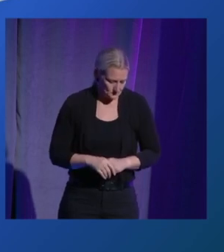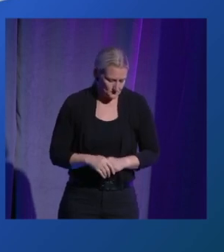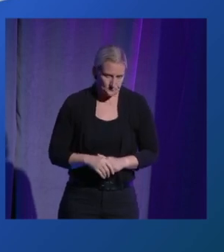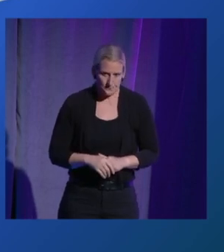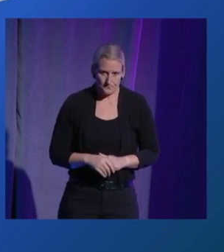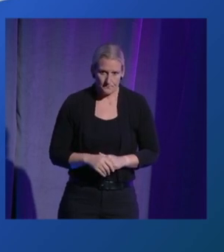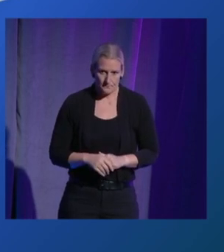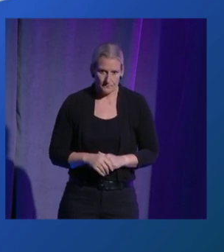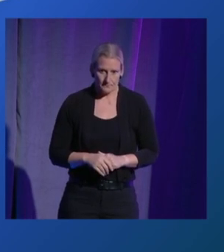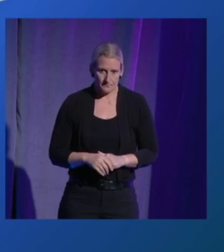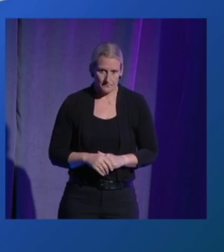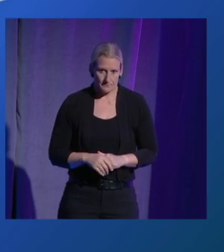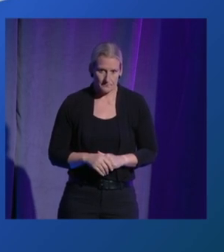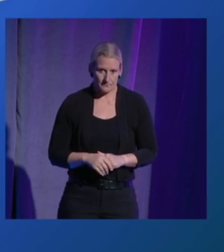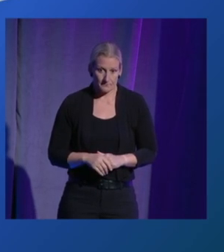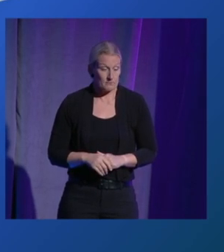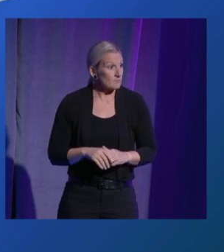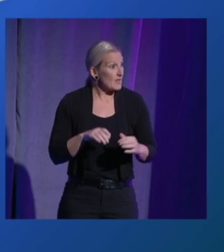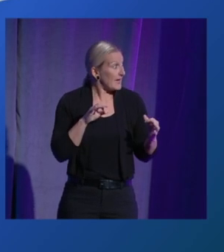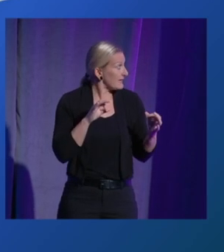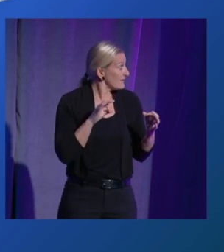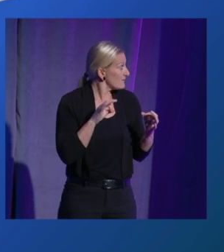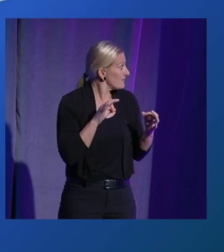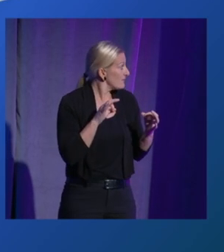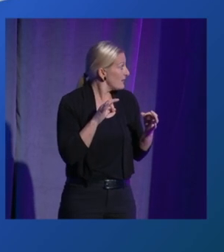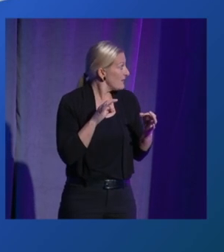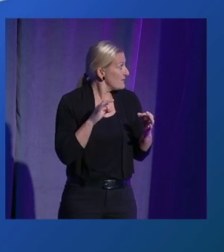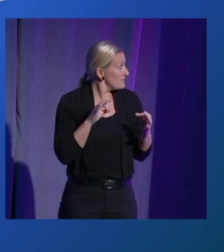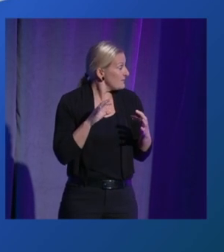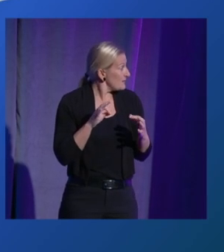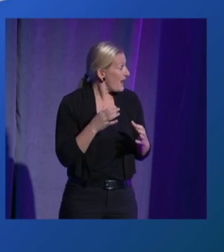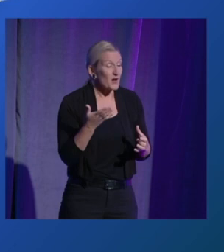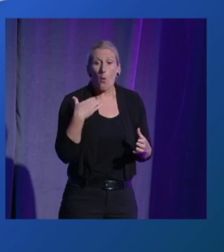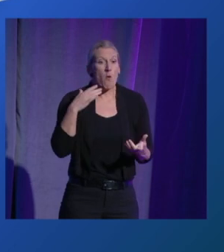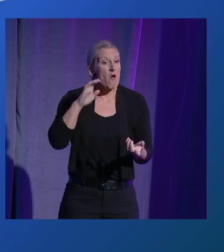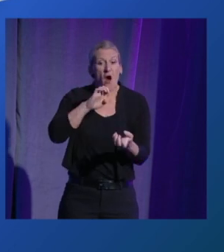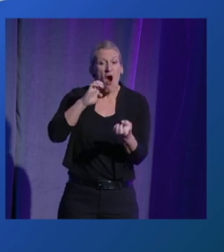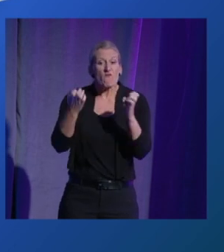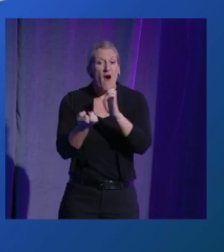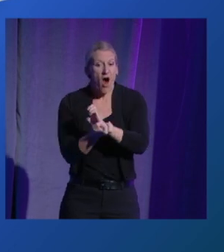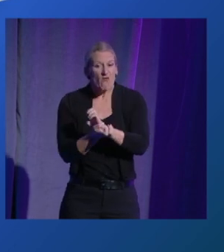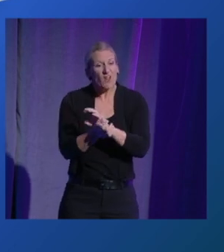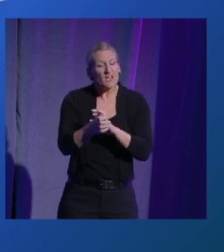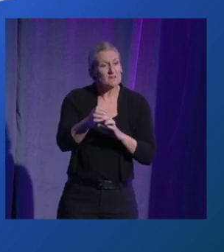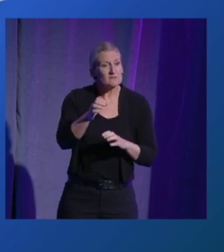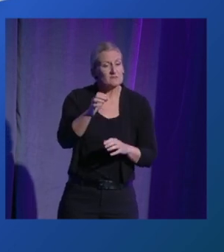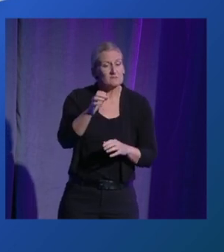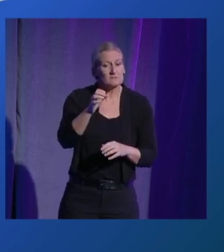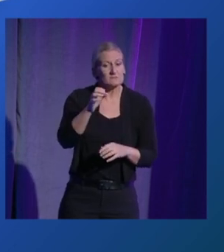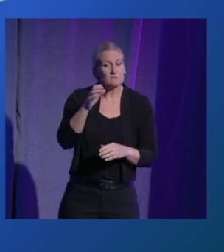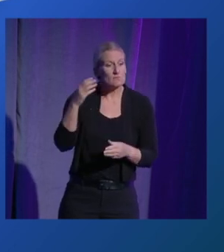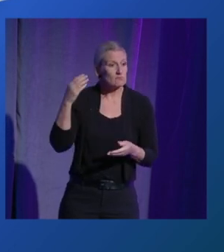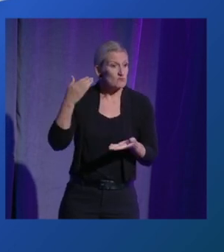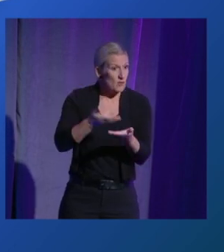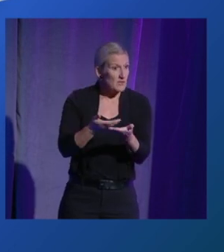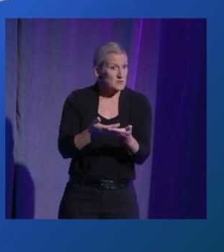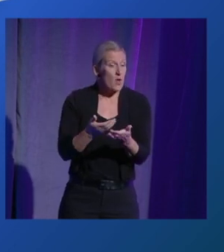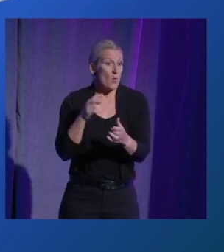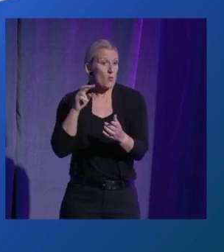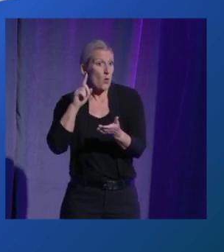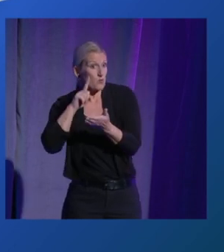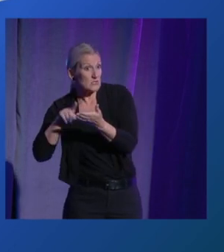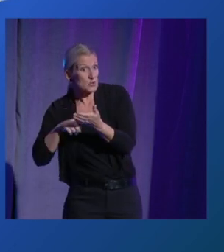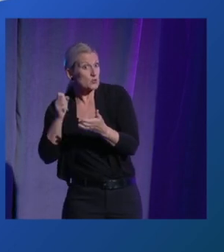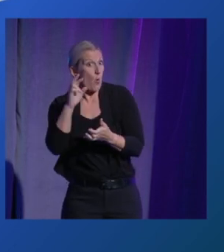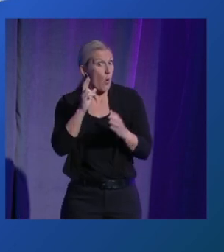Dave vet any any feedback on Trends or or evolving trends that you're seeing whether from the research or the consumer side